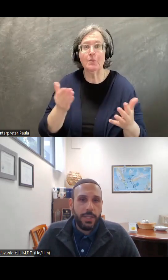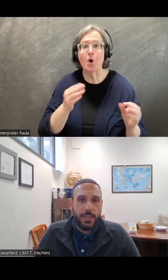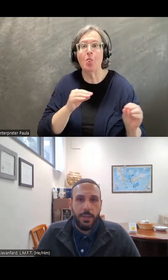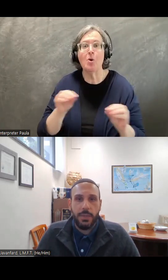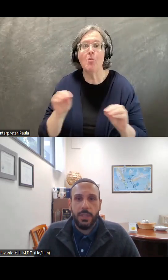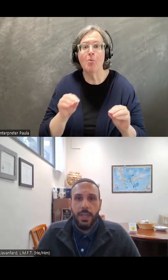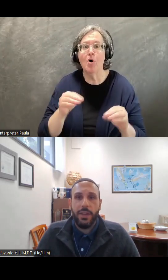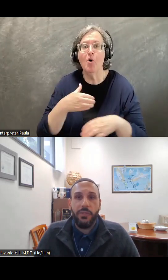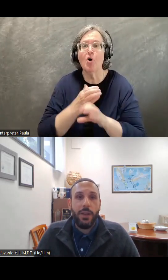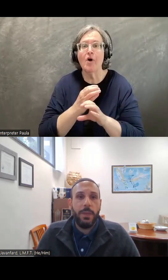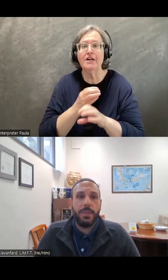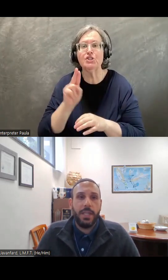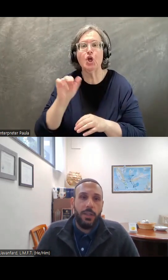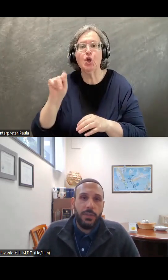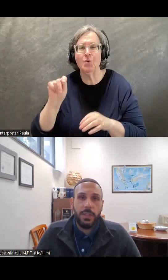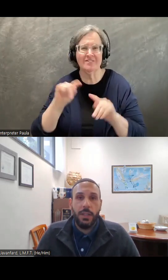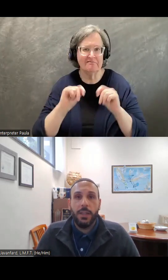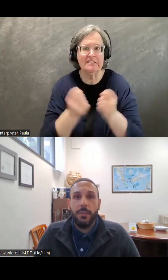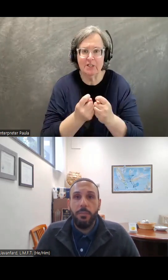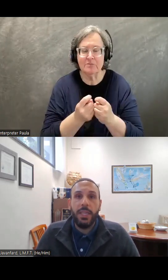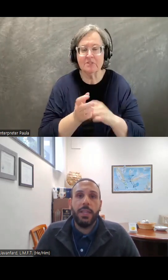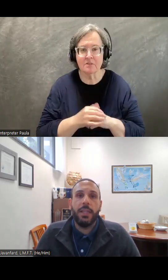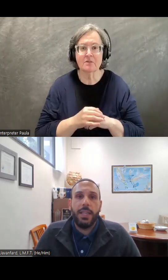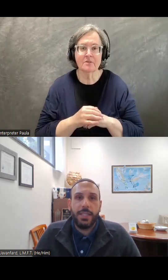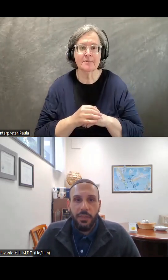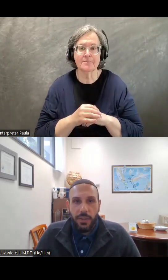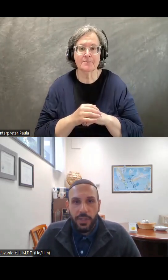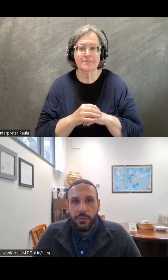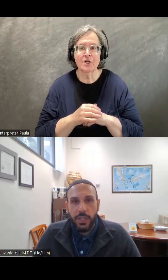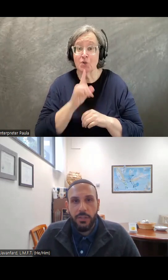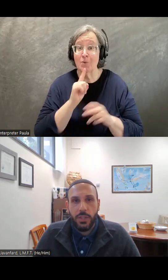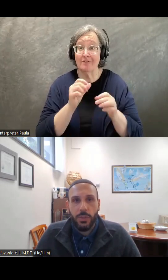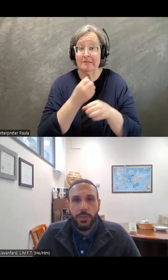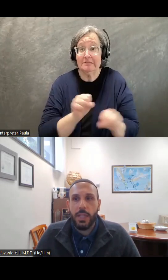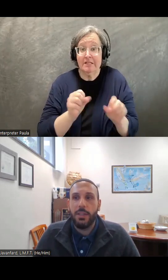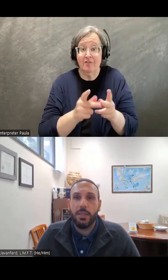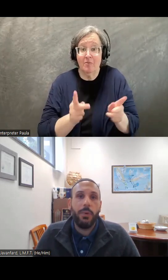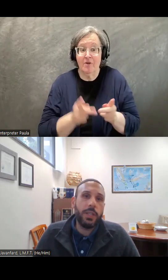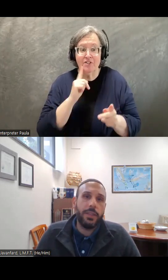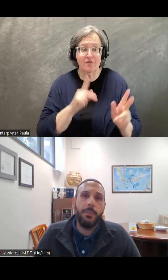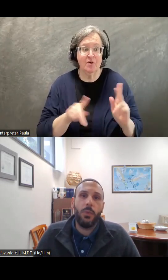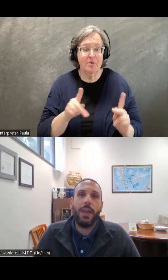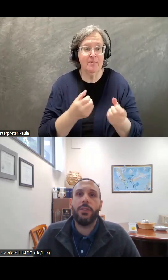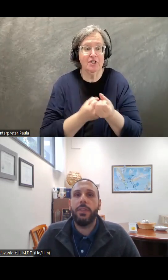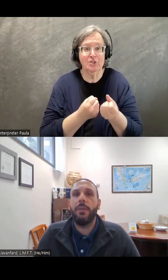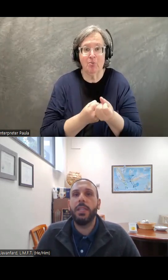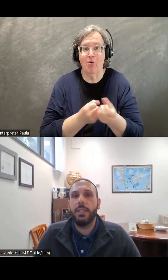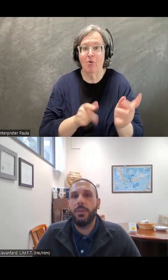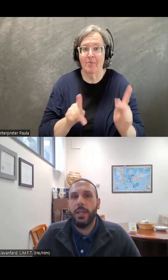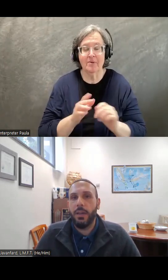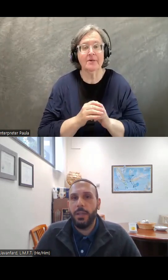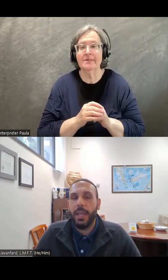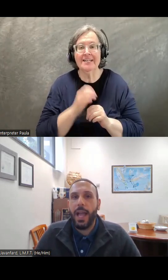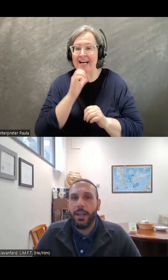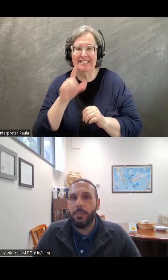mobile crisis teams that have found themselves being a safe haven for individuals and supporting them rather than them needing